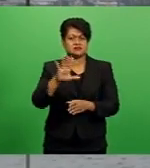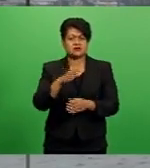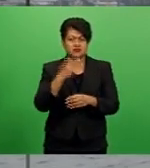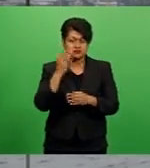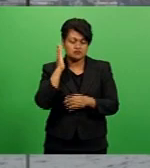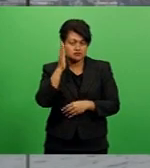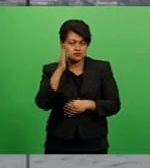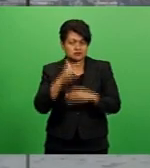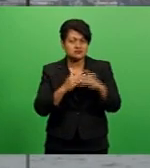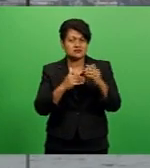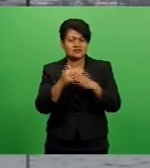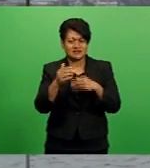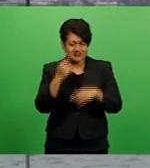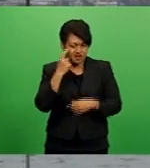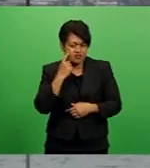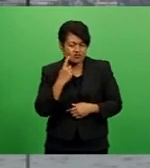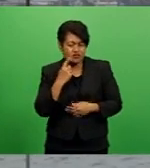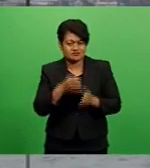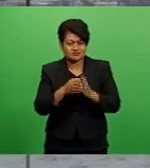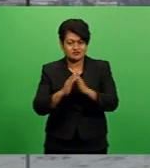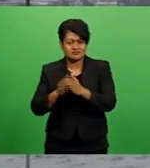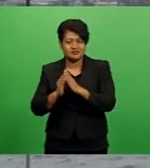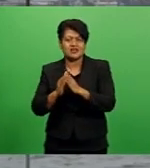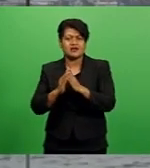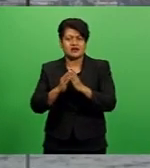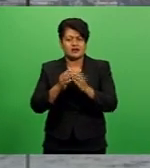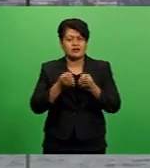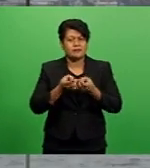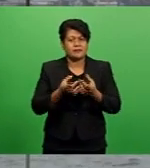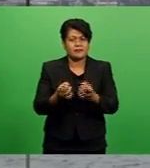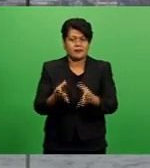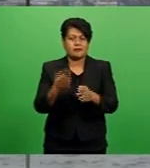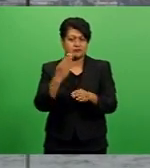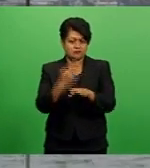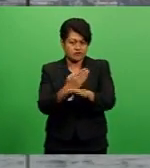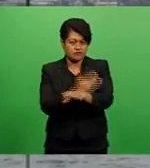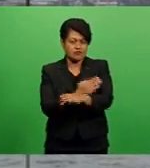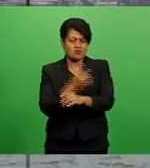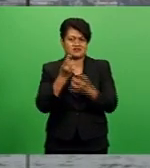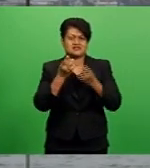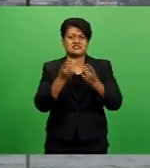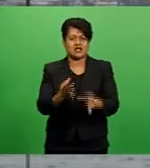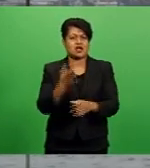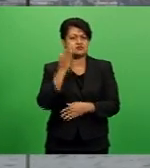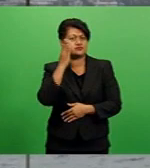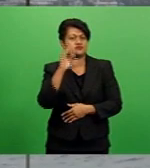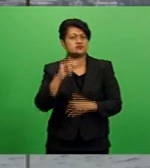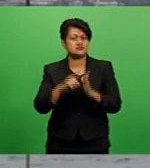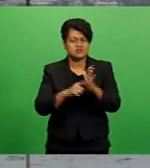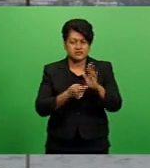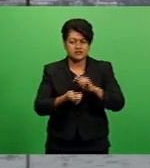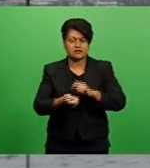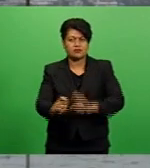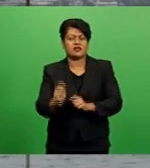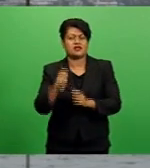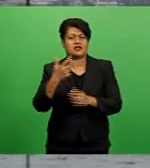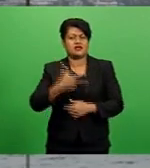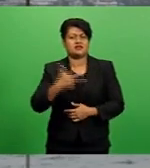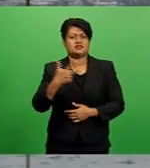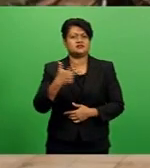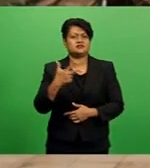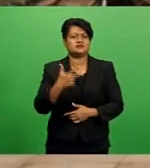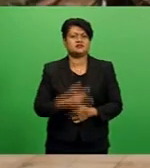to ensure the learning facilities are up and ready before the start of school on January 18th. Eleanor Turangaivu